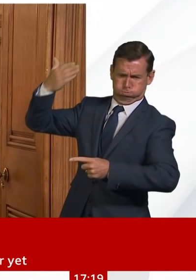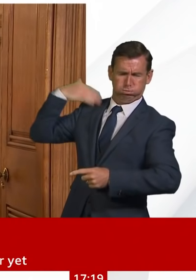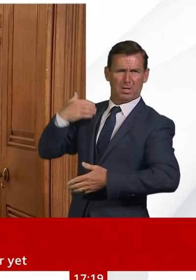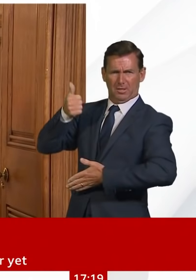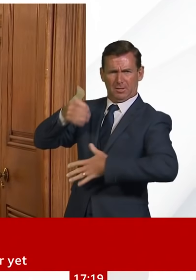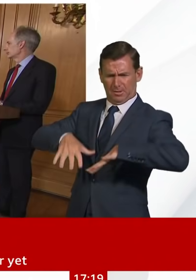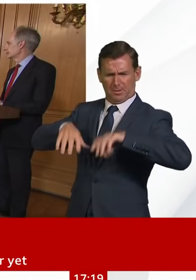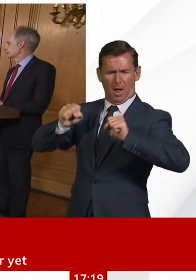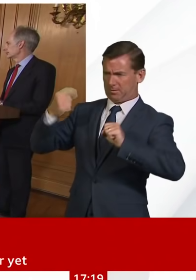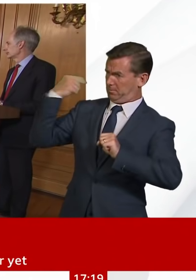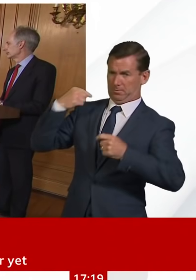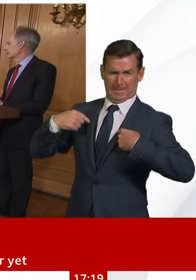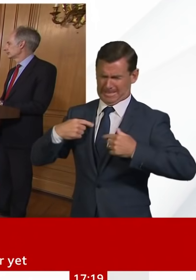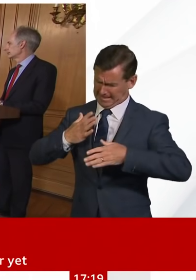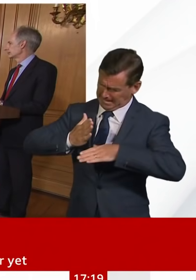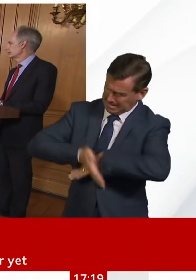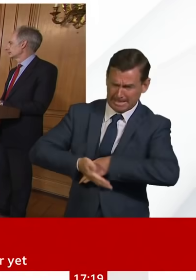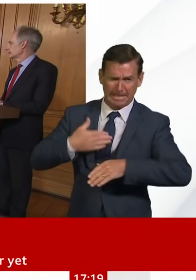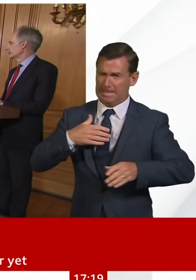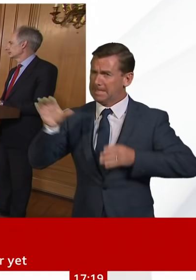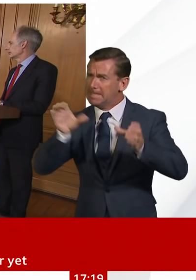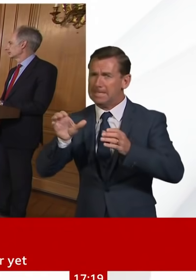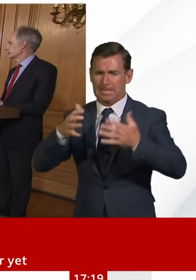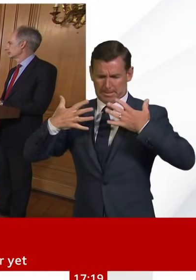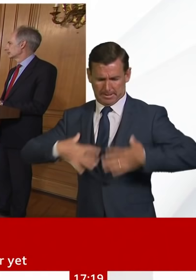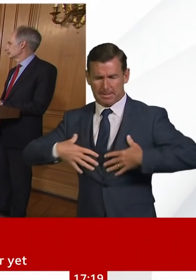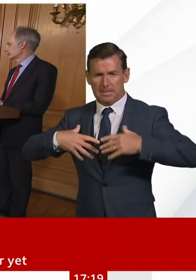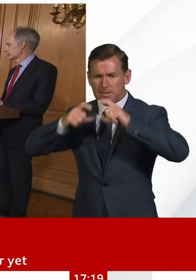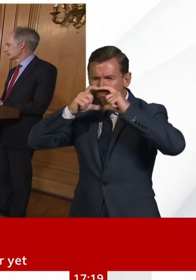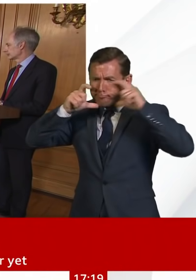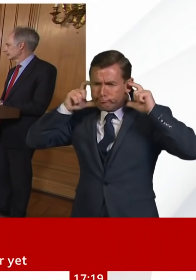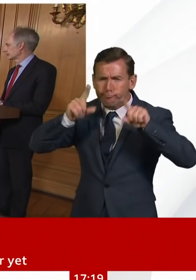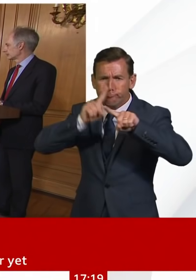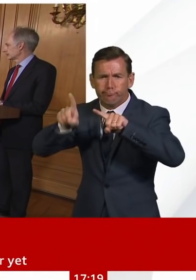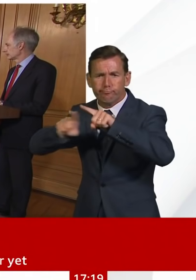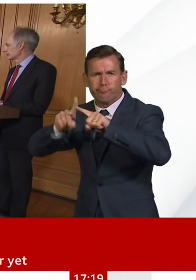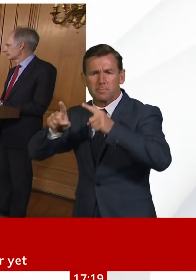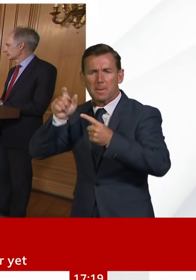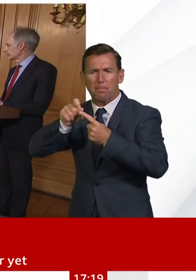this crisis, and especially since the